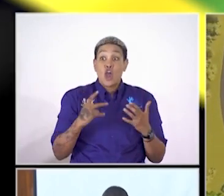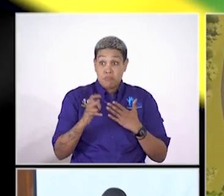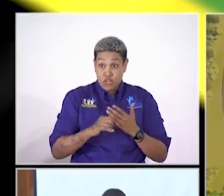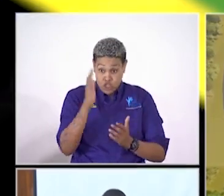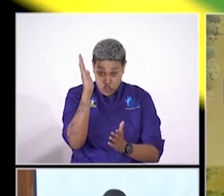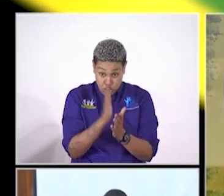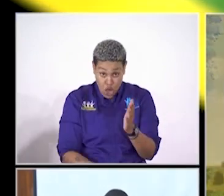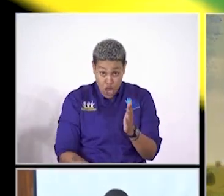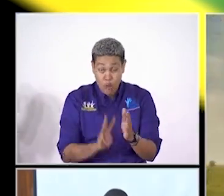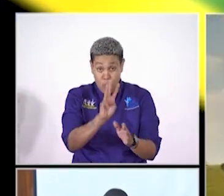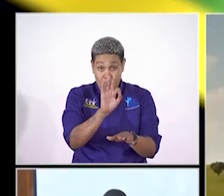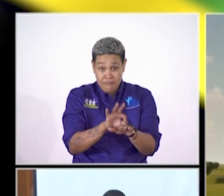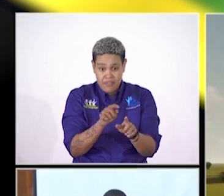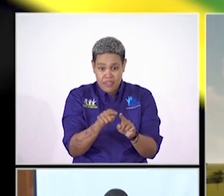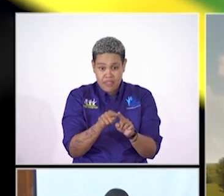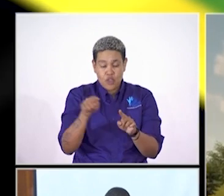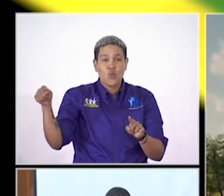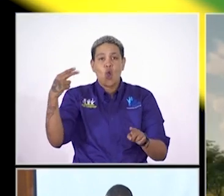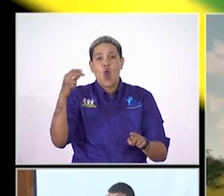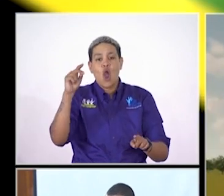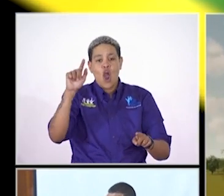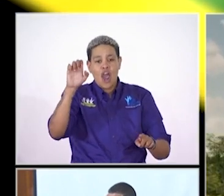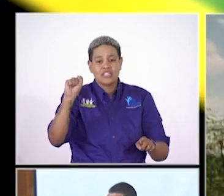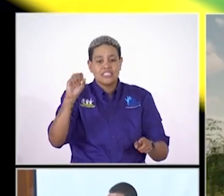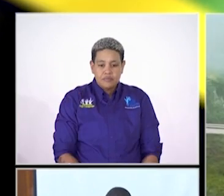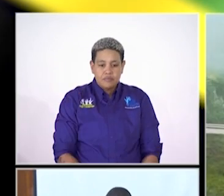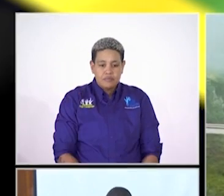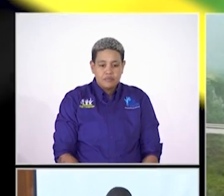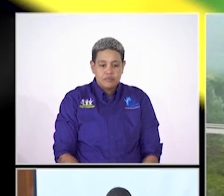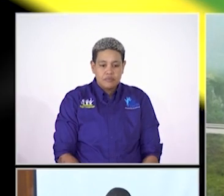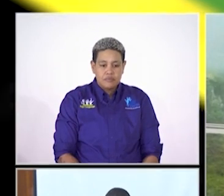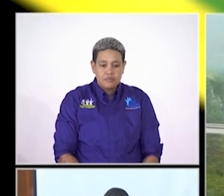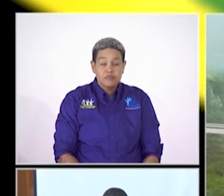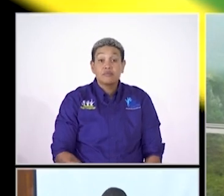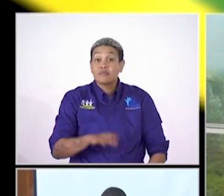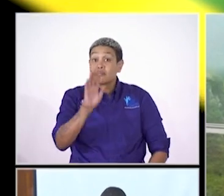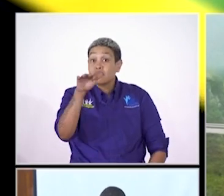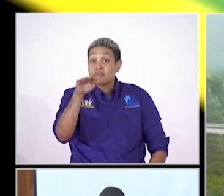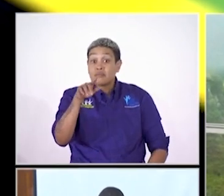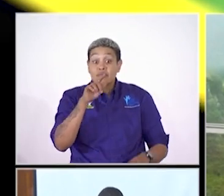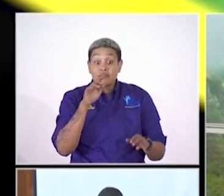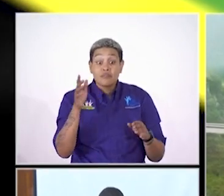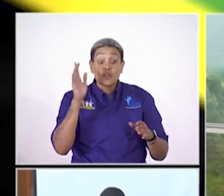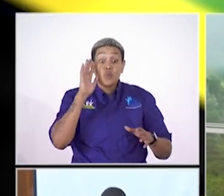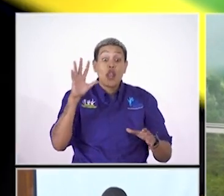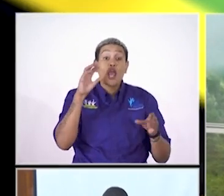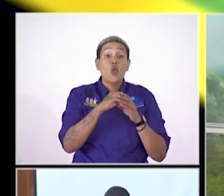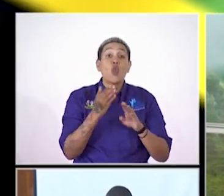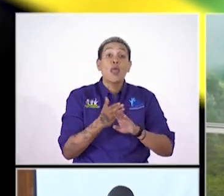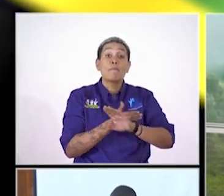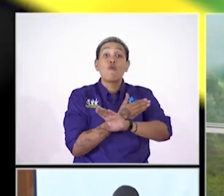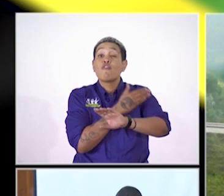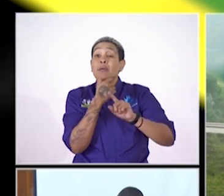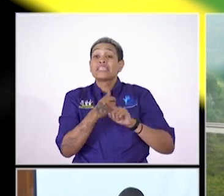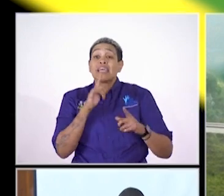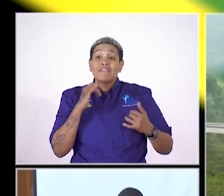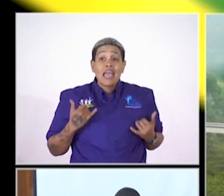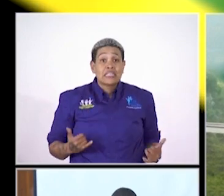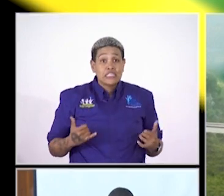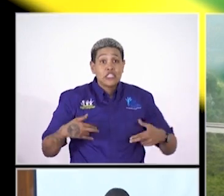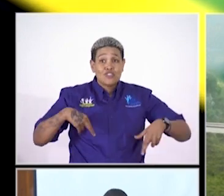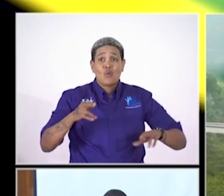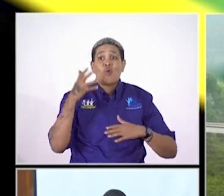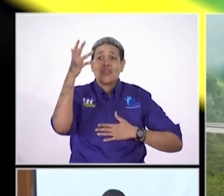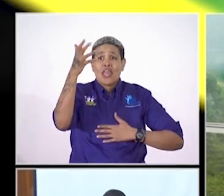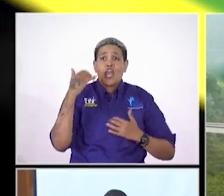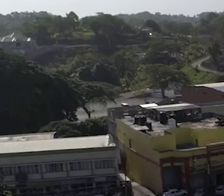ends, to Hodges in St. Elizabeth. The scope of the project includes improvement of the existing road